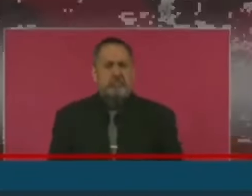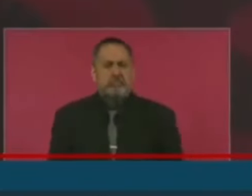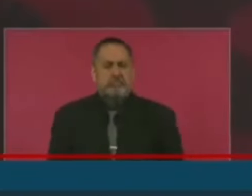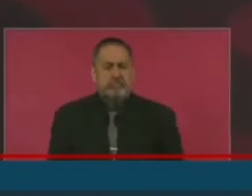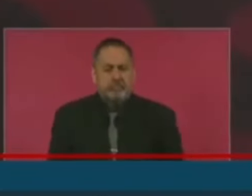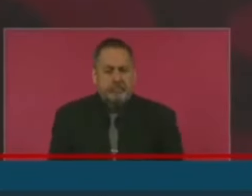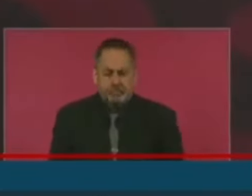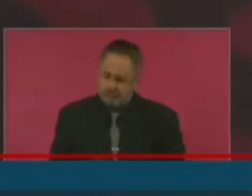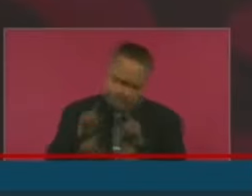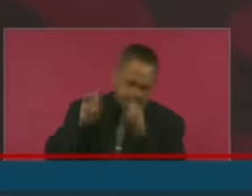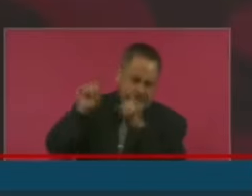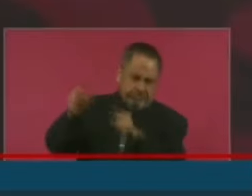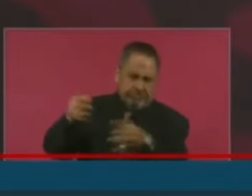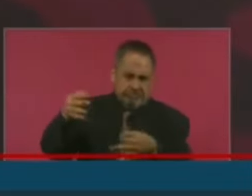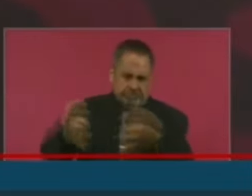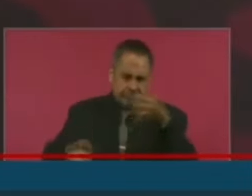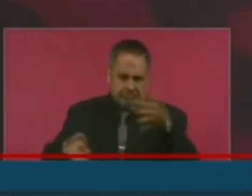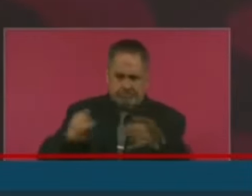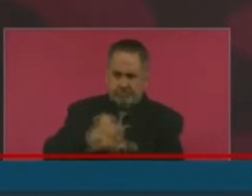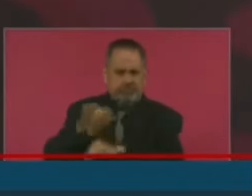Todo a través de la Corte. Además,